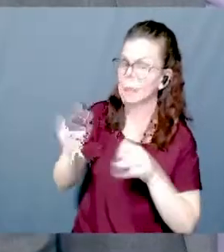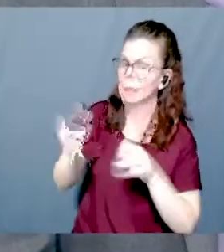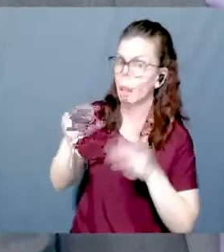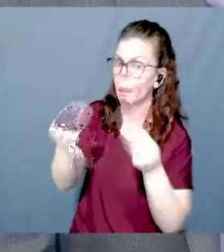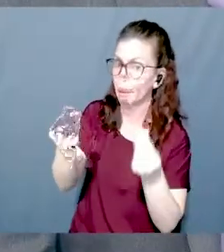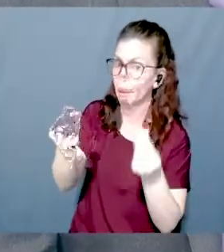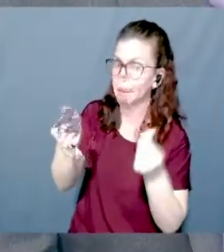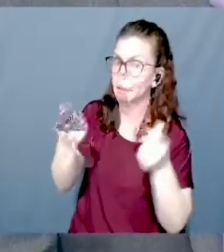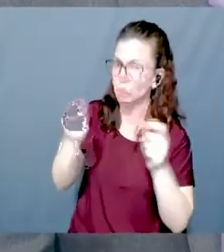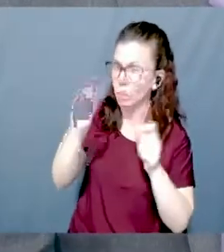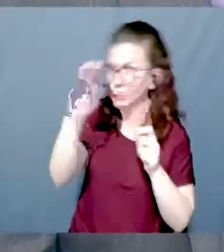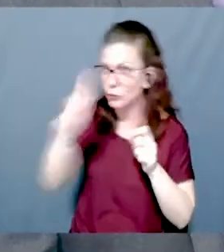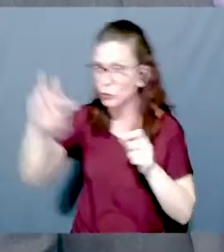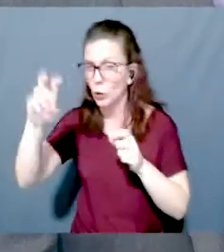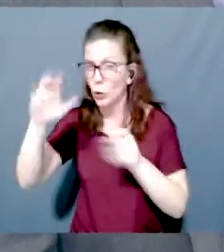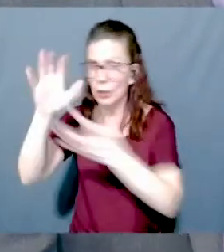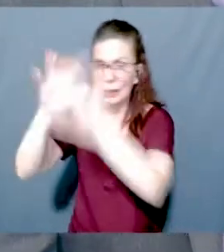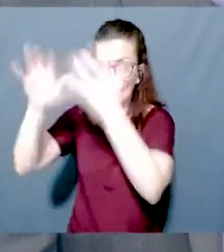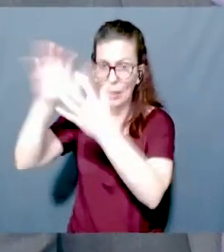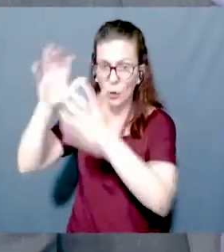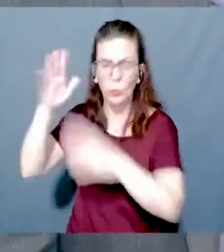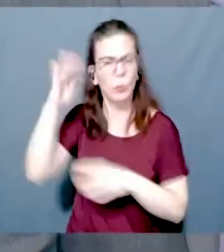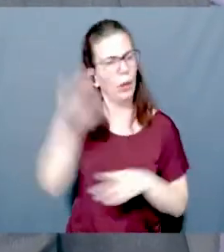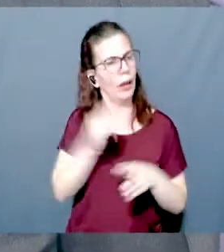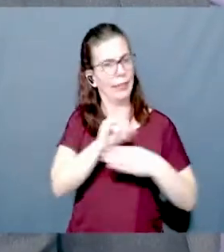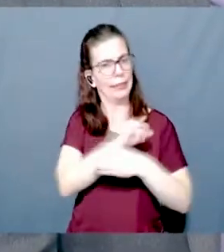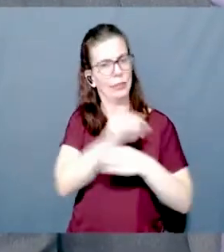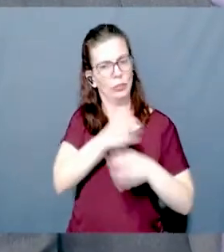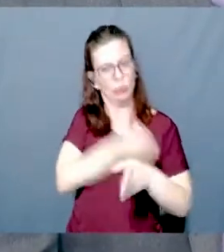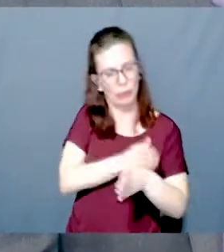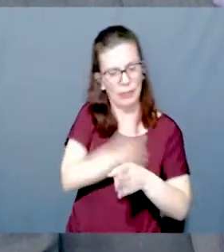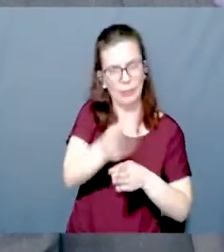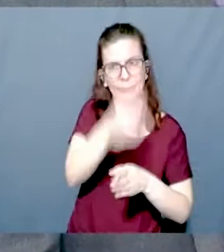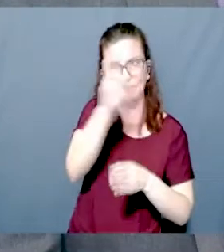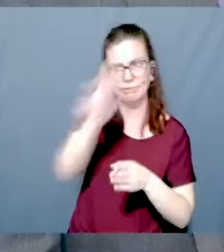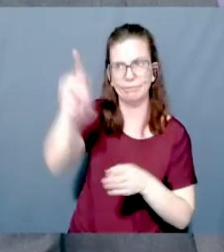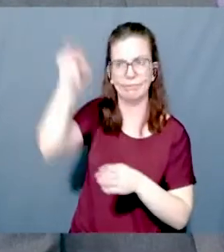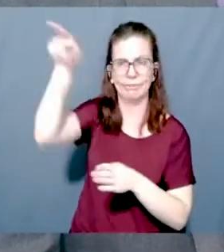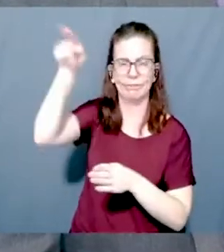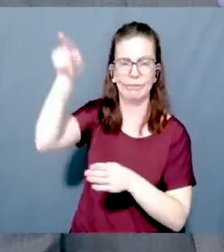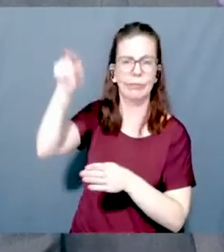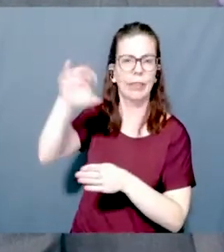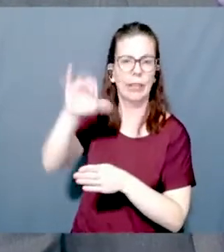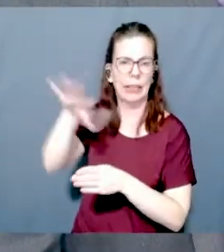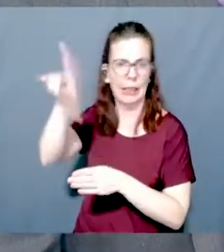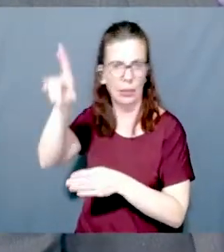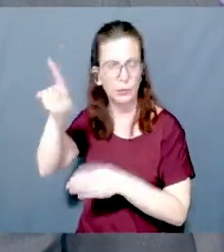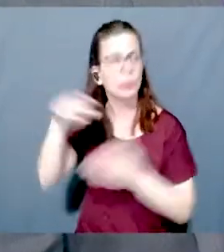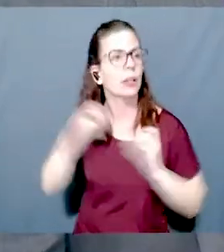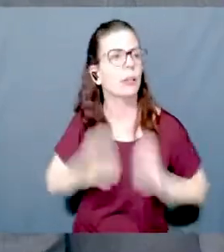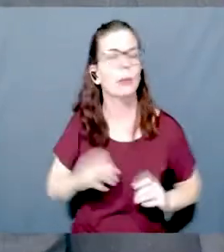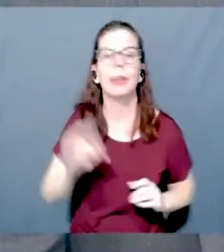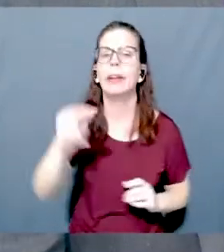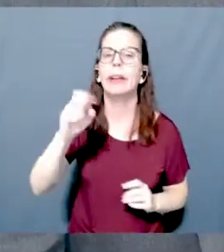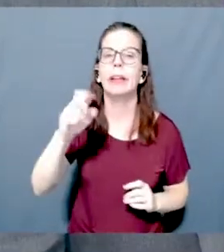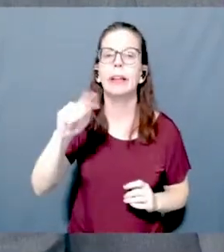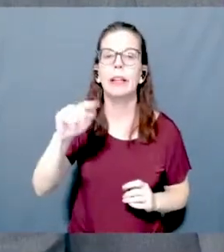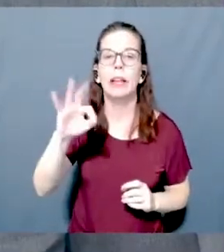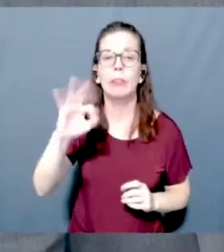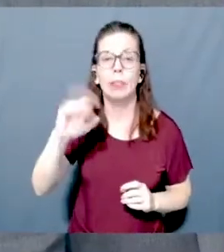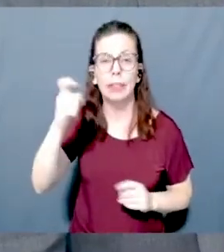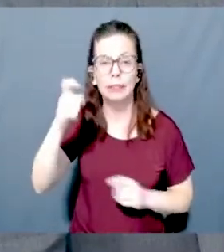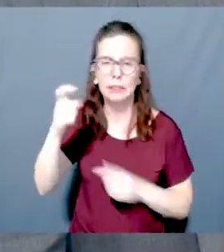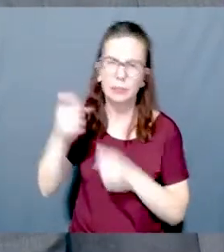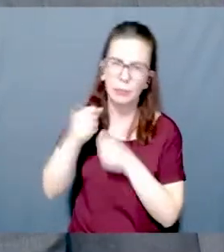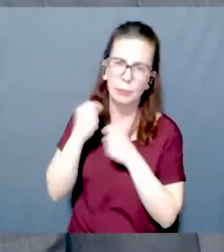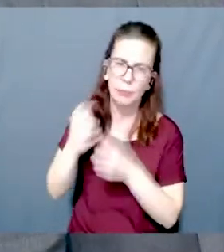That's because the industry as a whole is moving to cloud. The customers like Netflix are producing hundreds and hundreds of productions